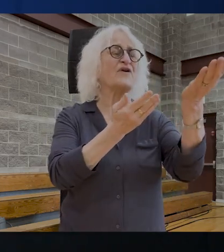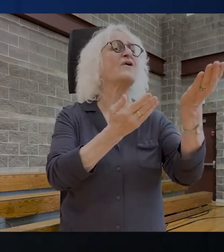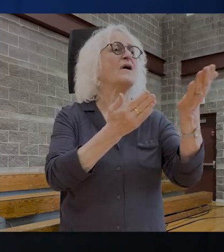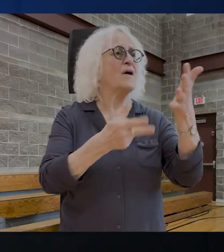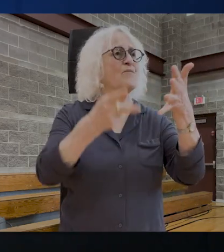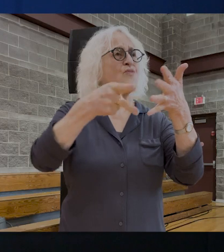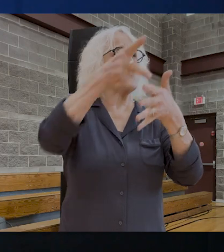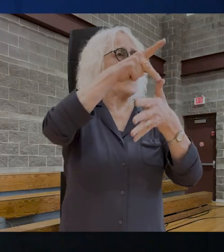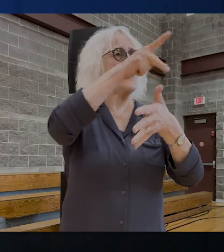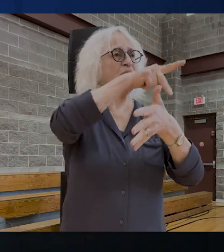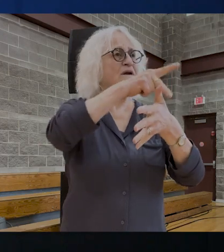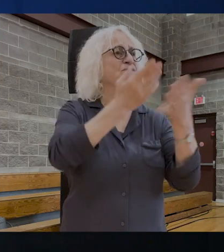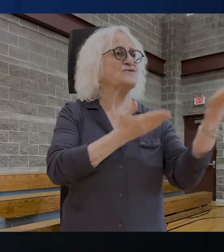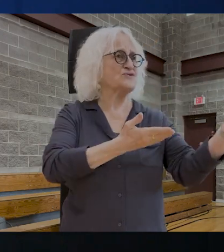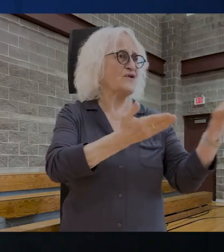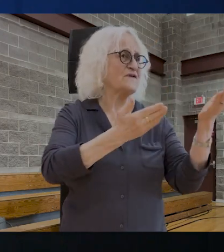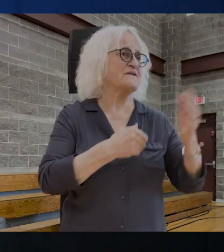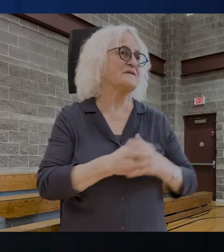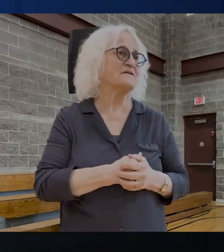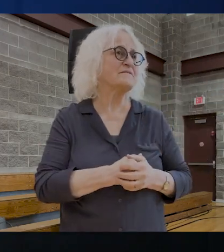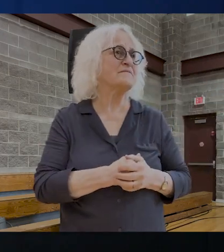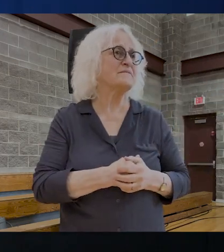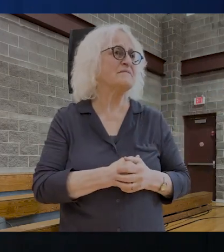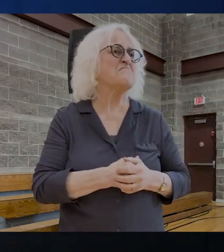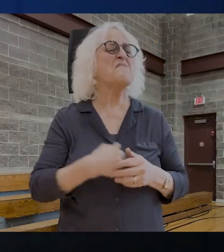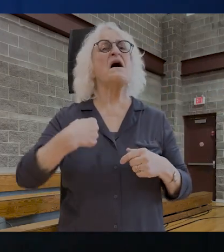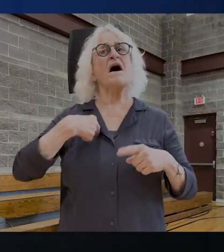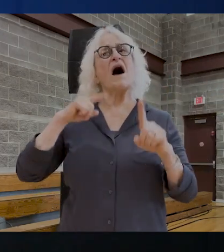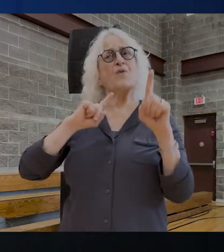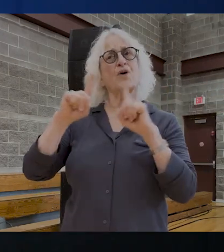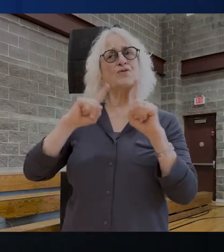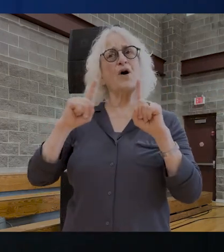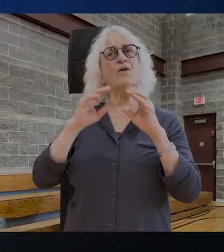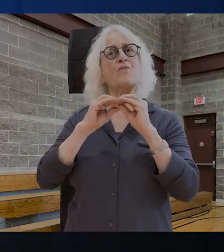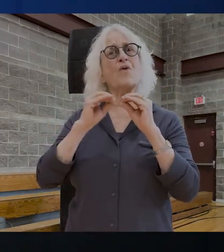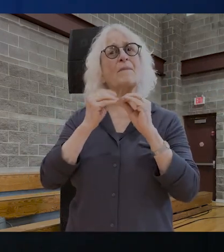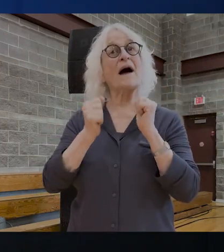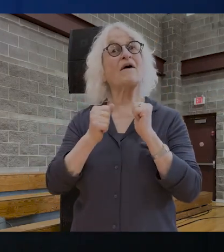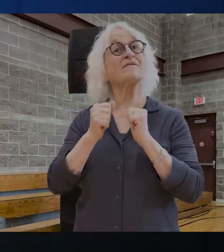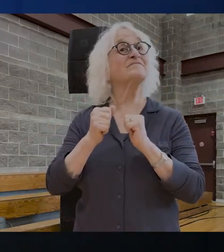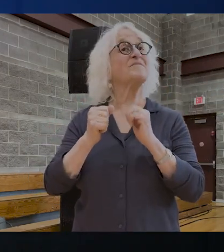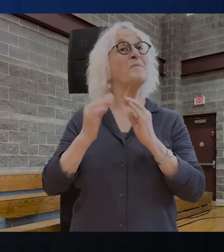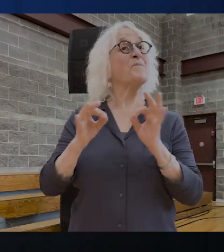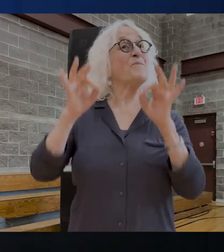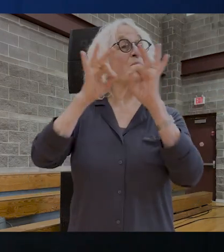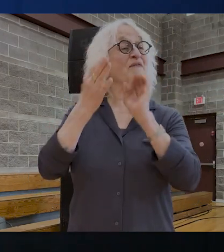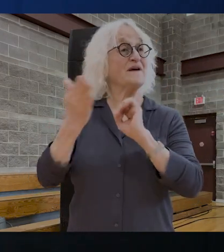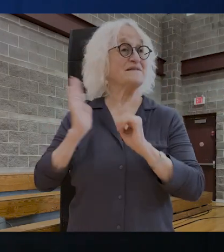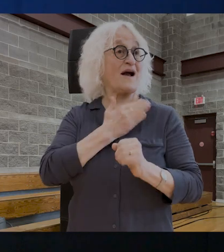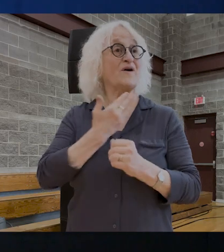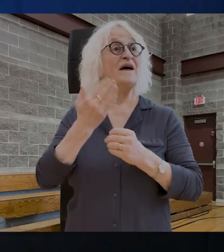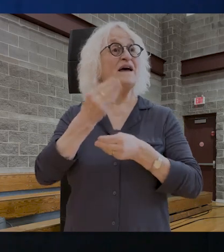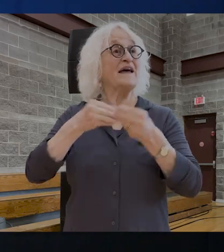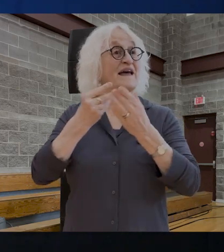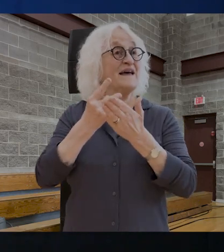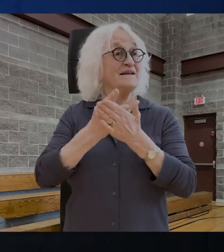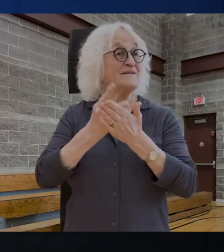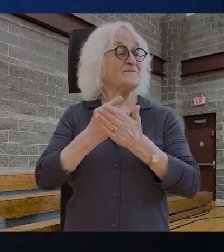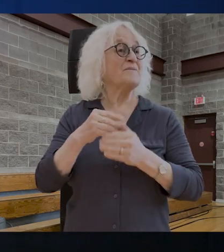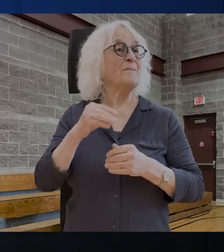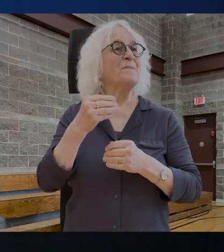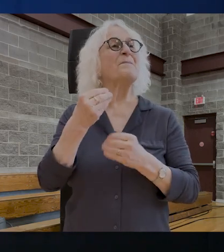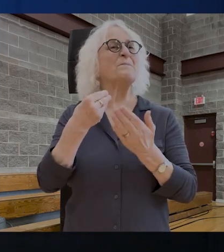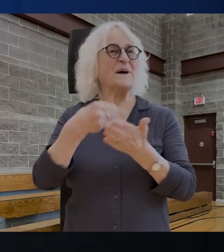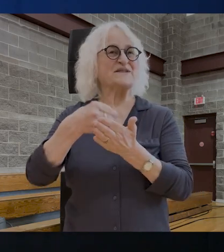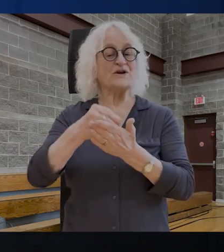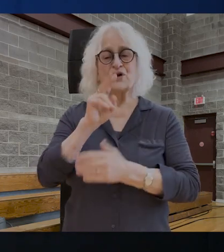residents. So I'll talk through a few highlights in Kansas City's budget. This is not all encompassing. It